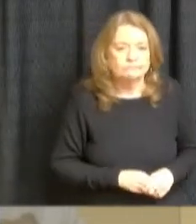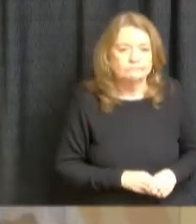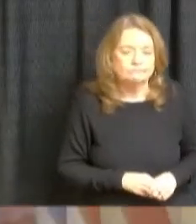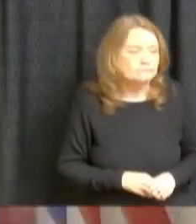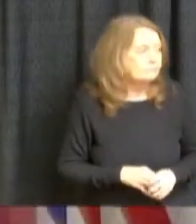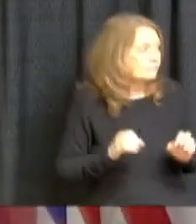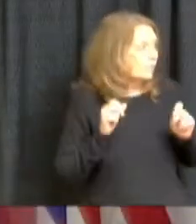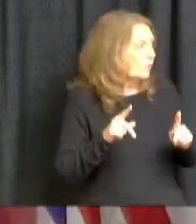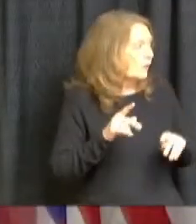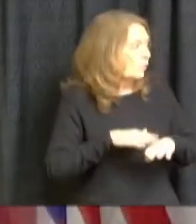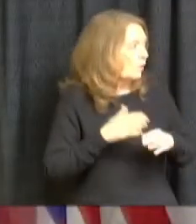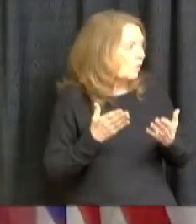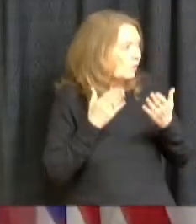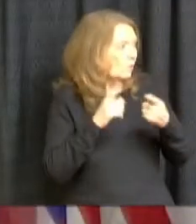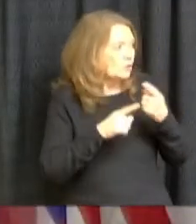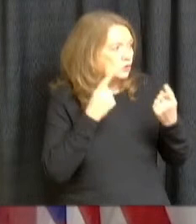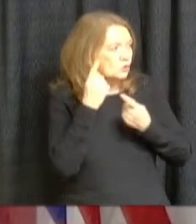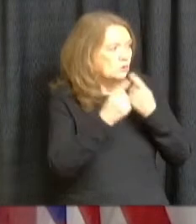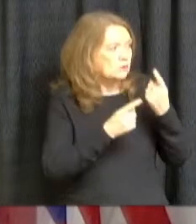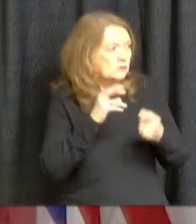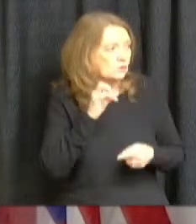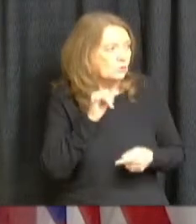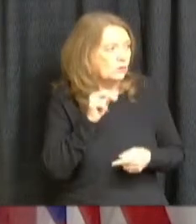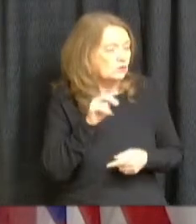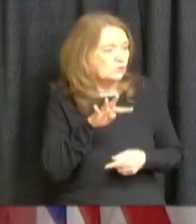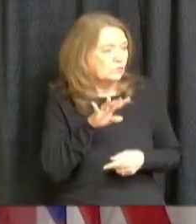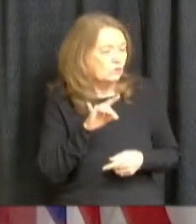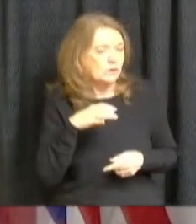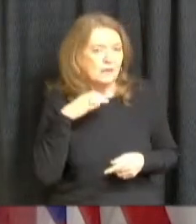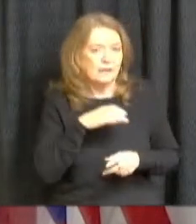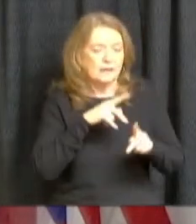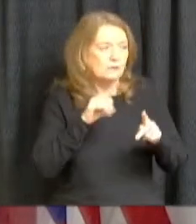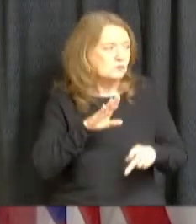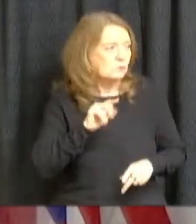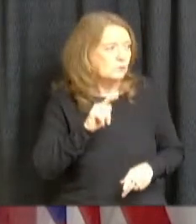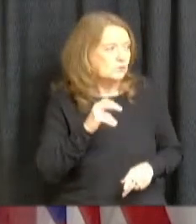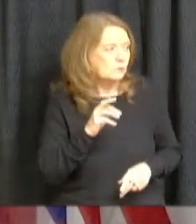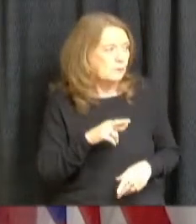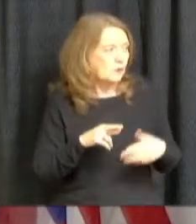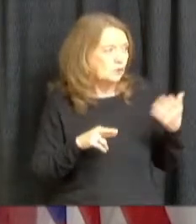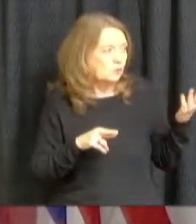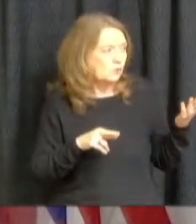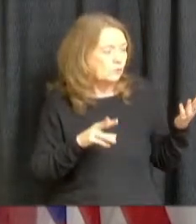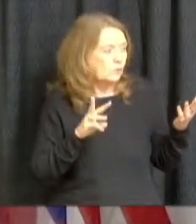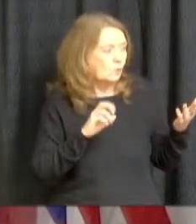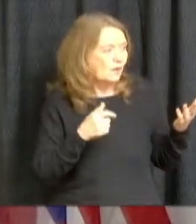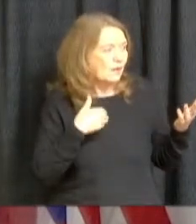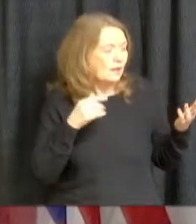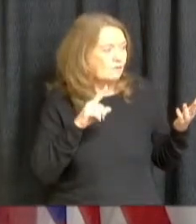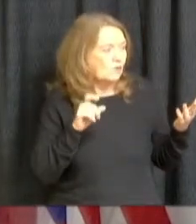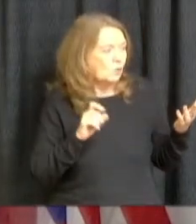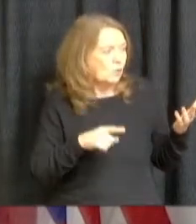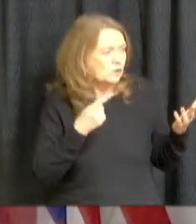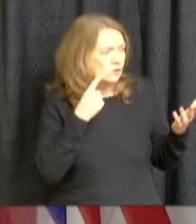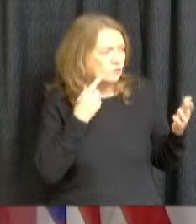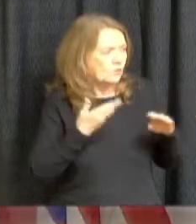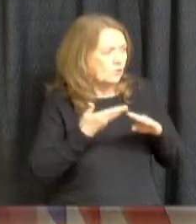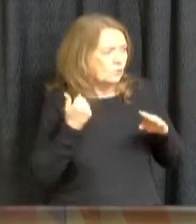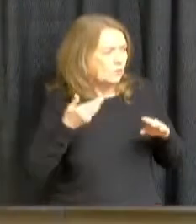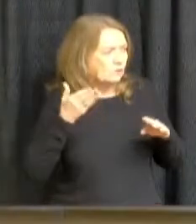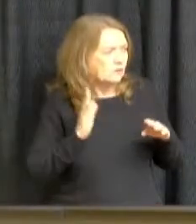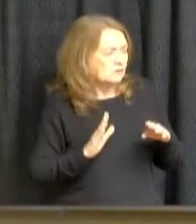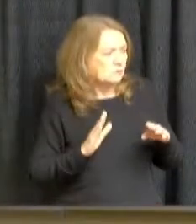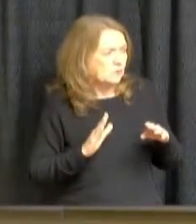then. Okay, we're on the motion to consider Resolution 48. Councilperson Butler on the motion to consider. Question for the previous